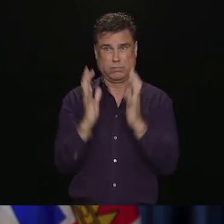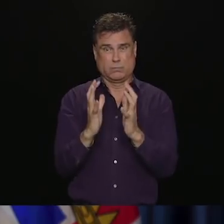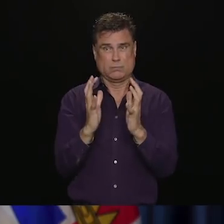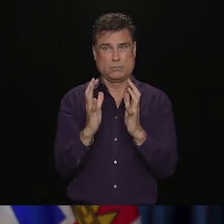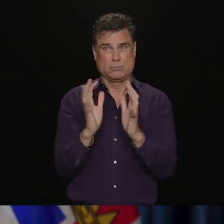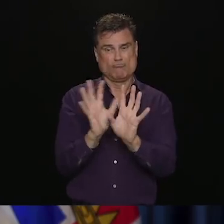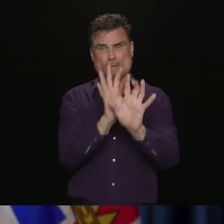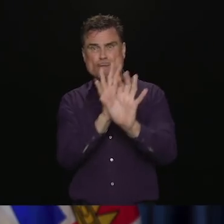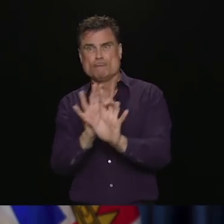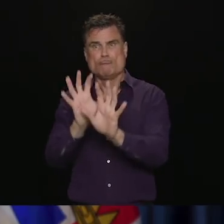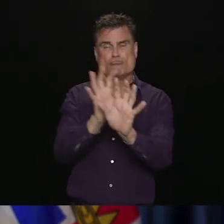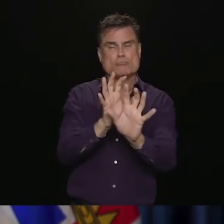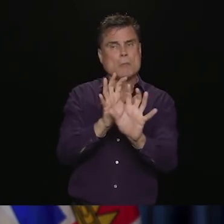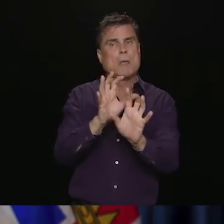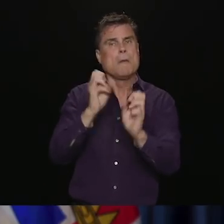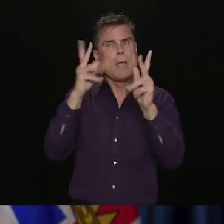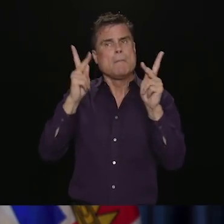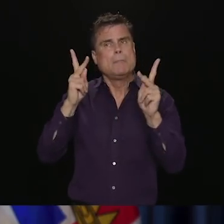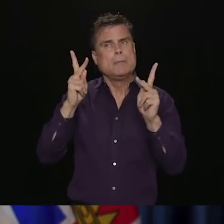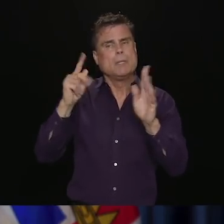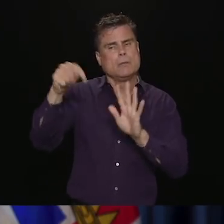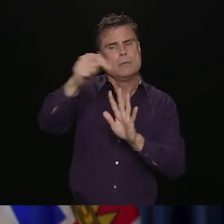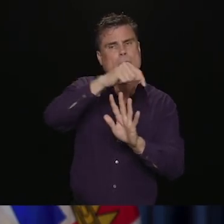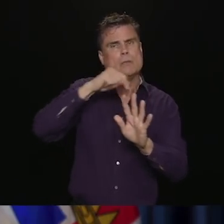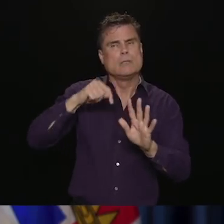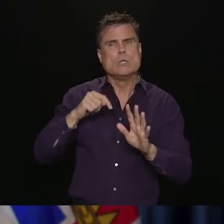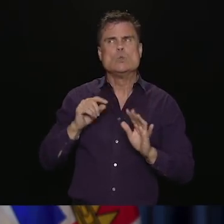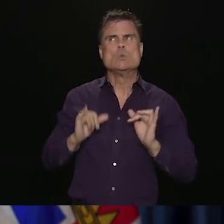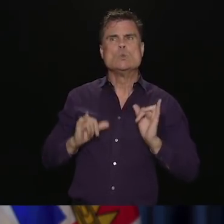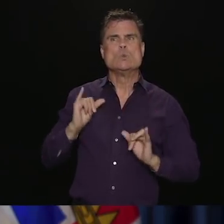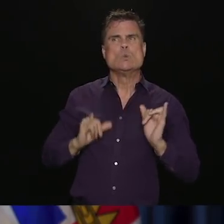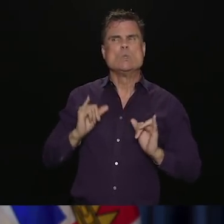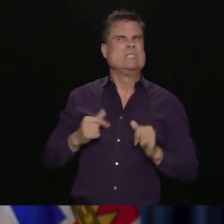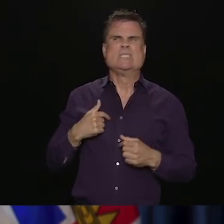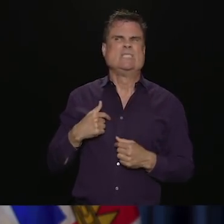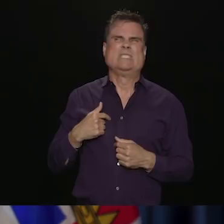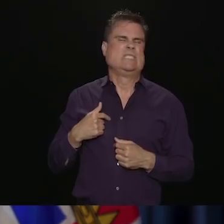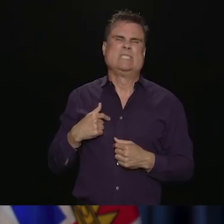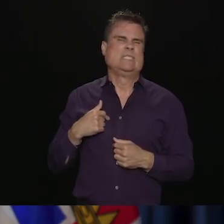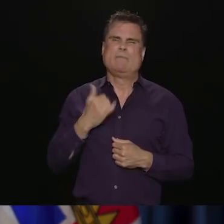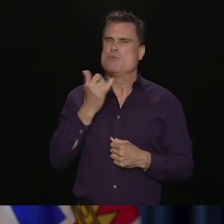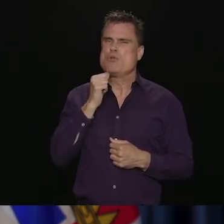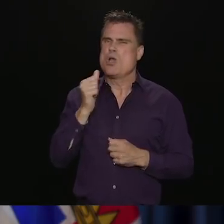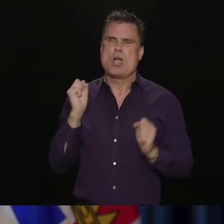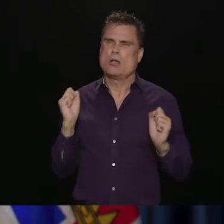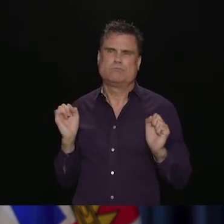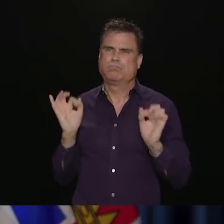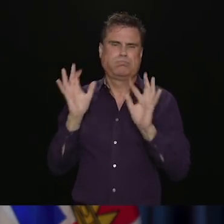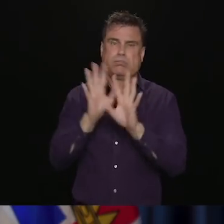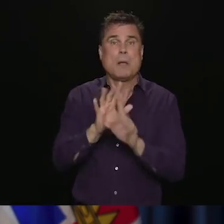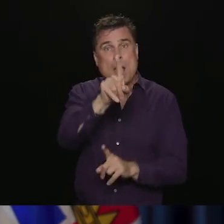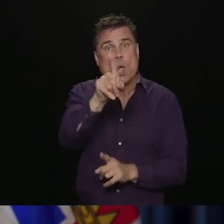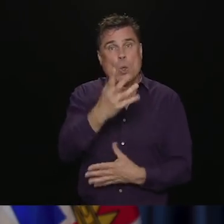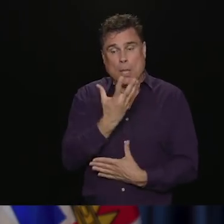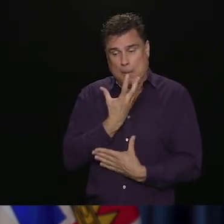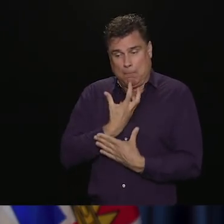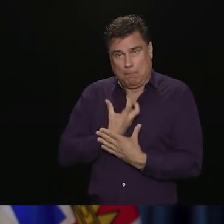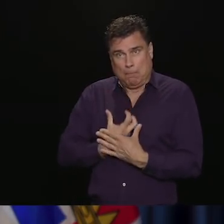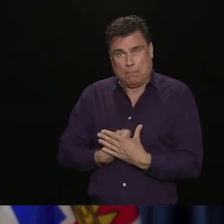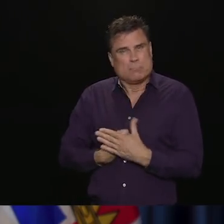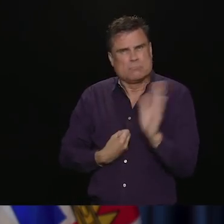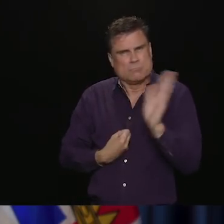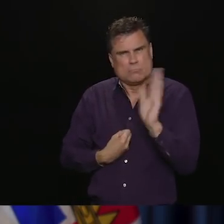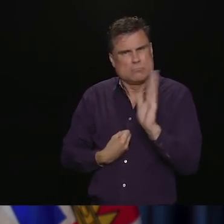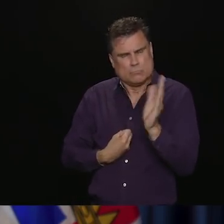to go to memorial services and celebrations of life and funerals right now because of the limits on the size of crowds. And that